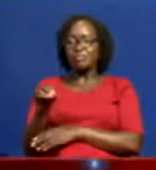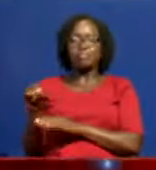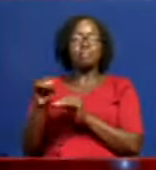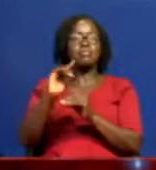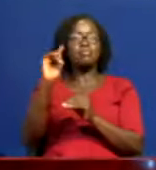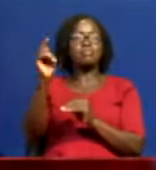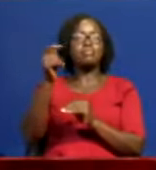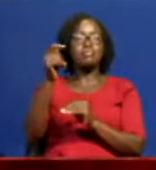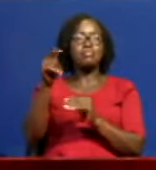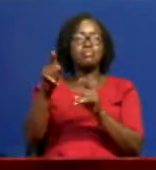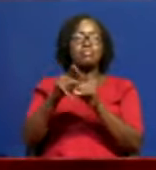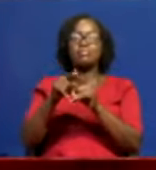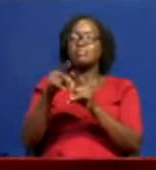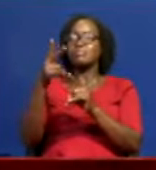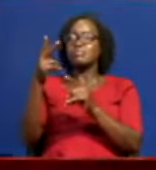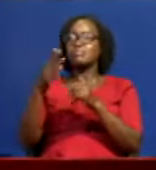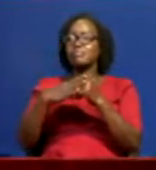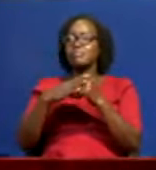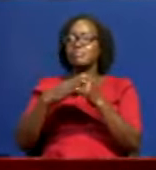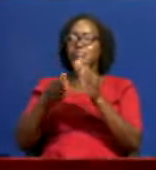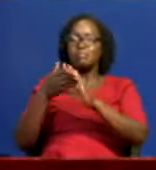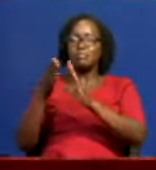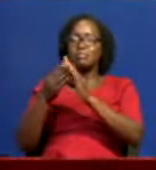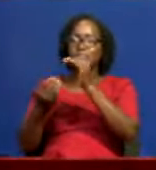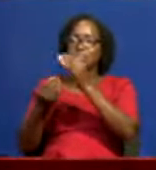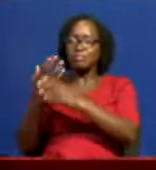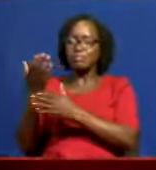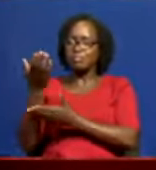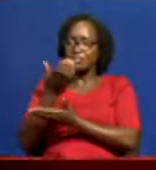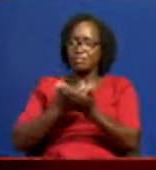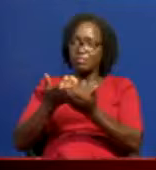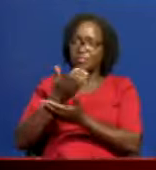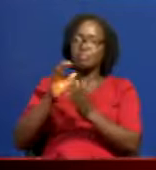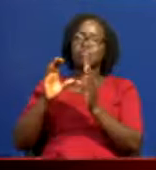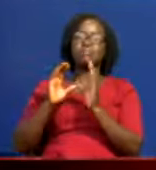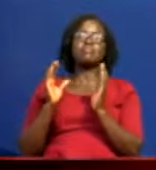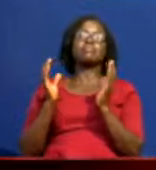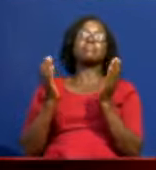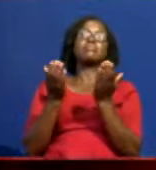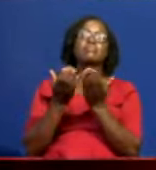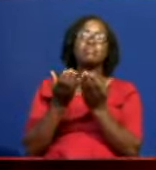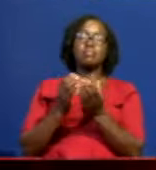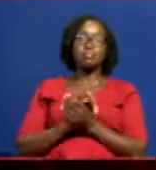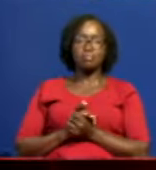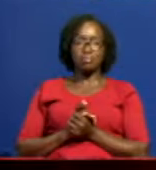Kenya as the 29th fastest growing economy in the world.